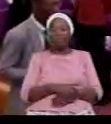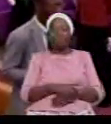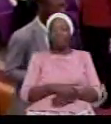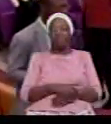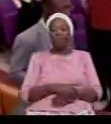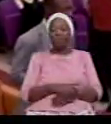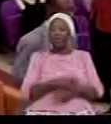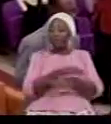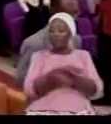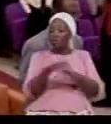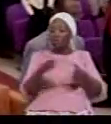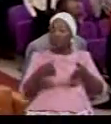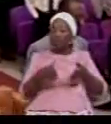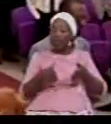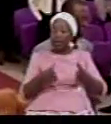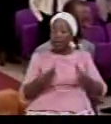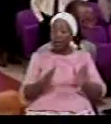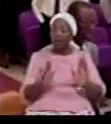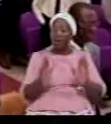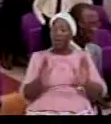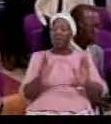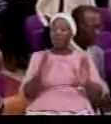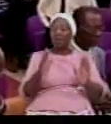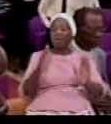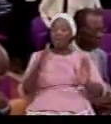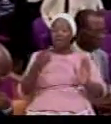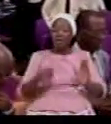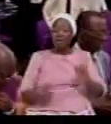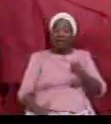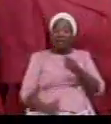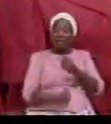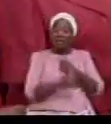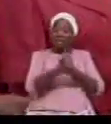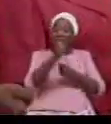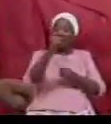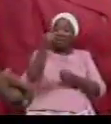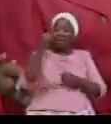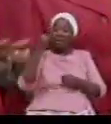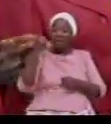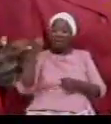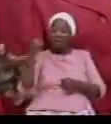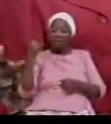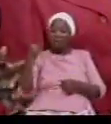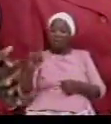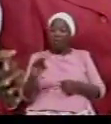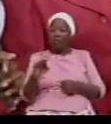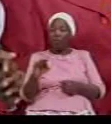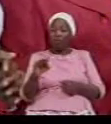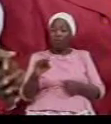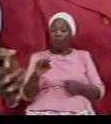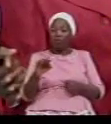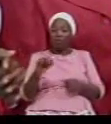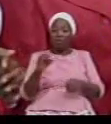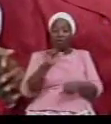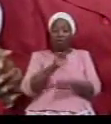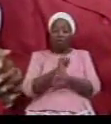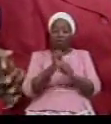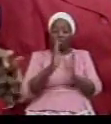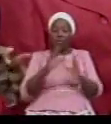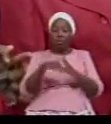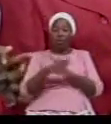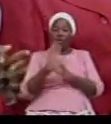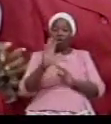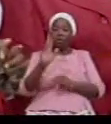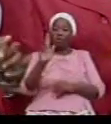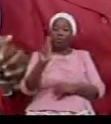Don't allow the risk of stone in your kidney. Water,